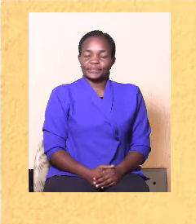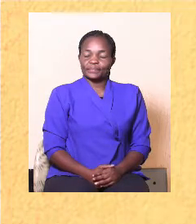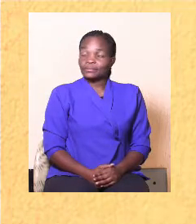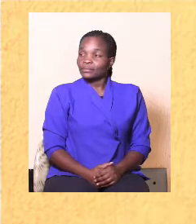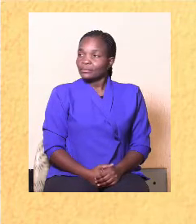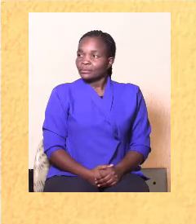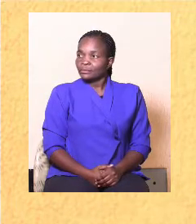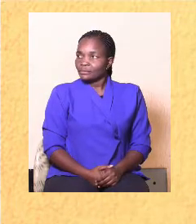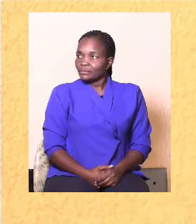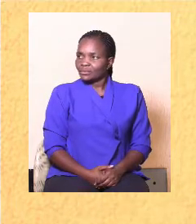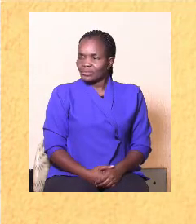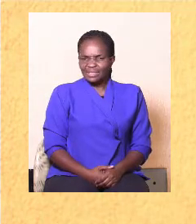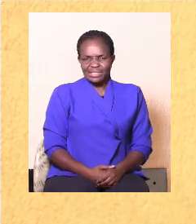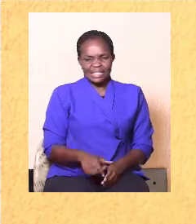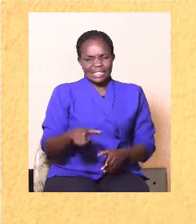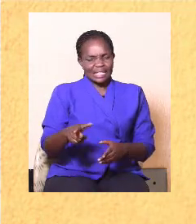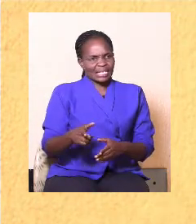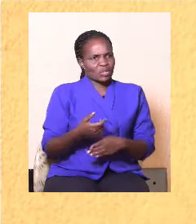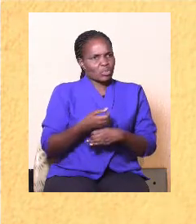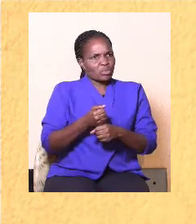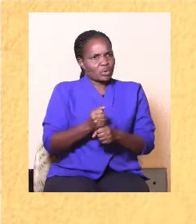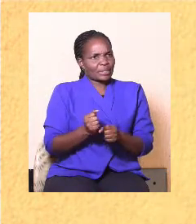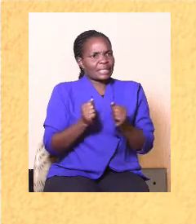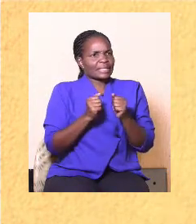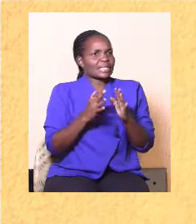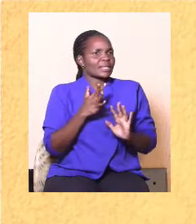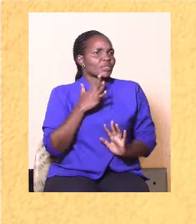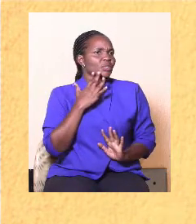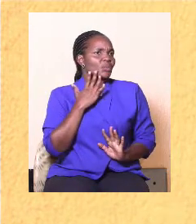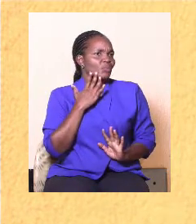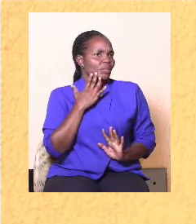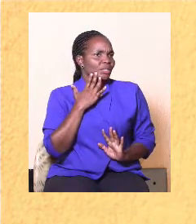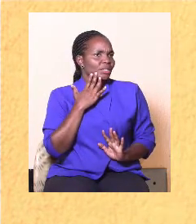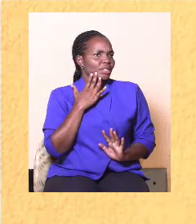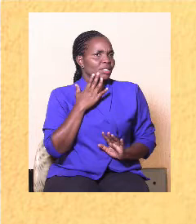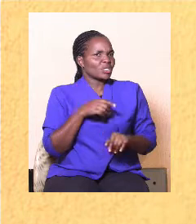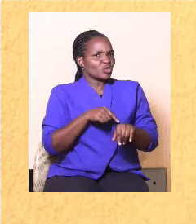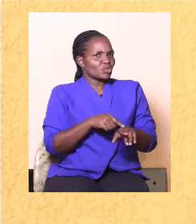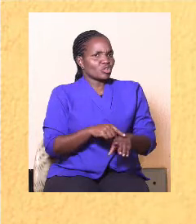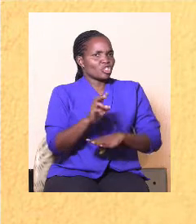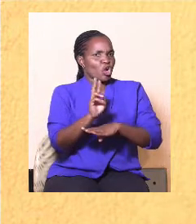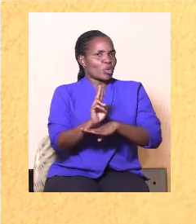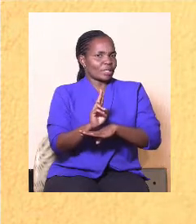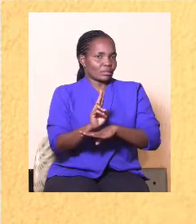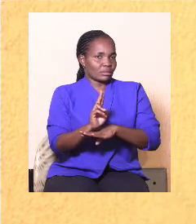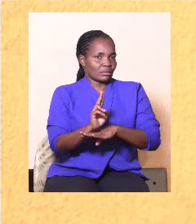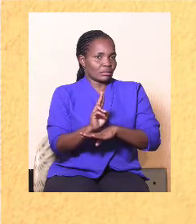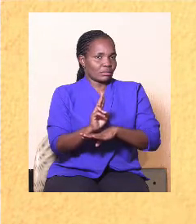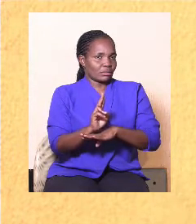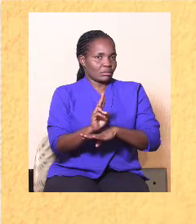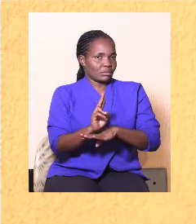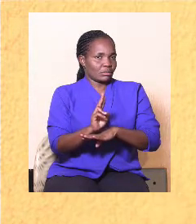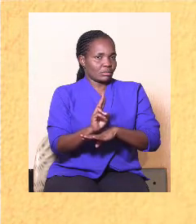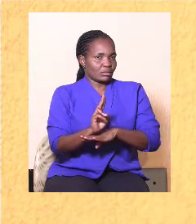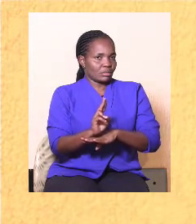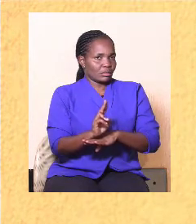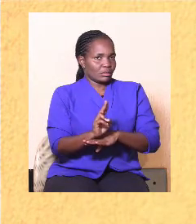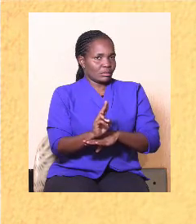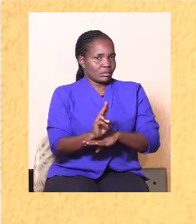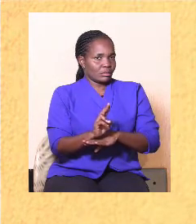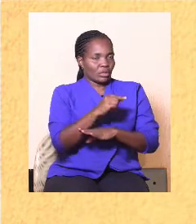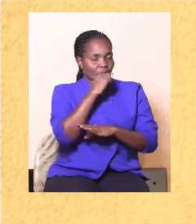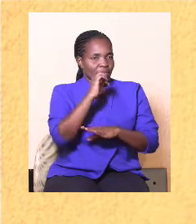So when will the scheme start? You know that tomorrow is Good Friday. So tomorrow is Good